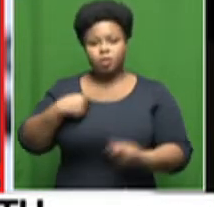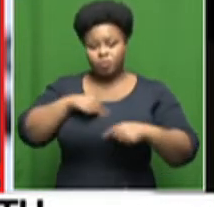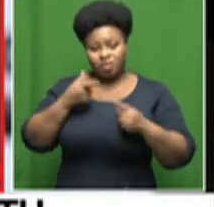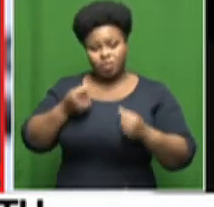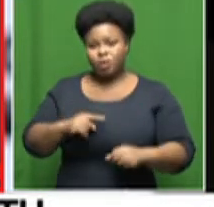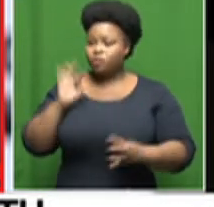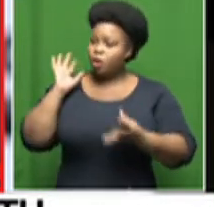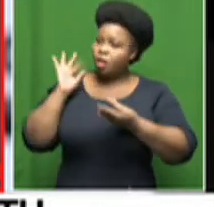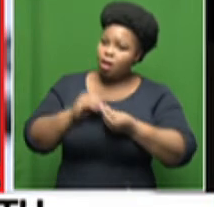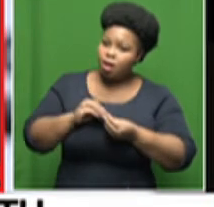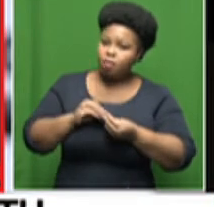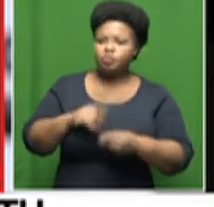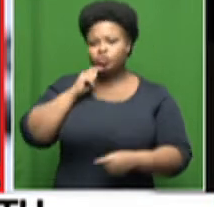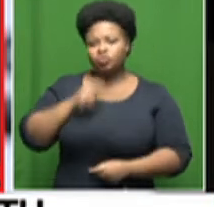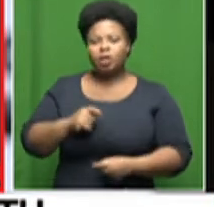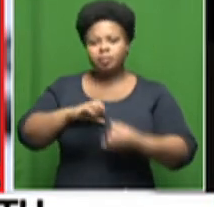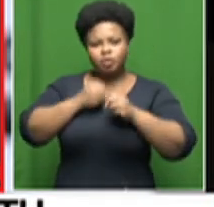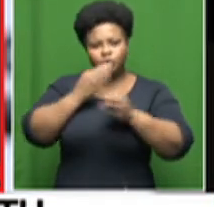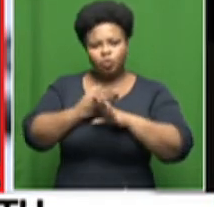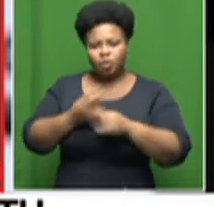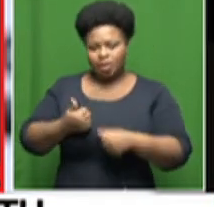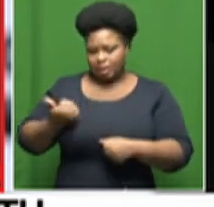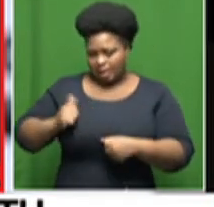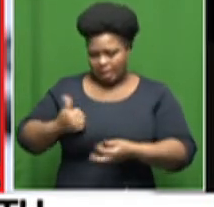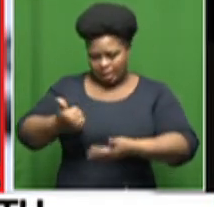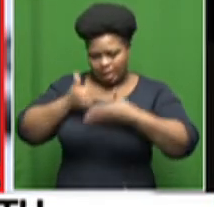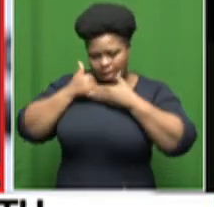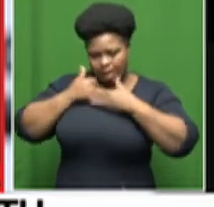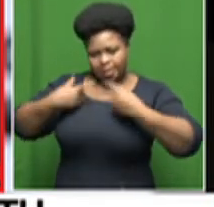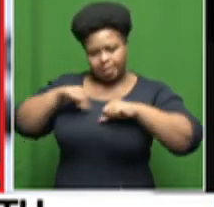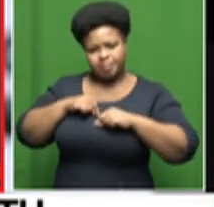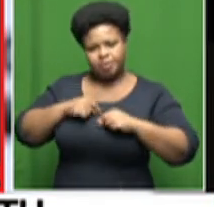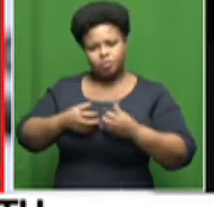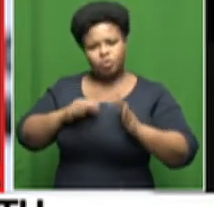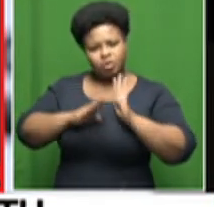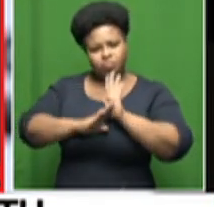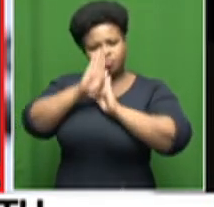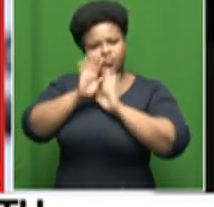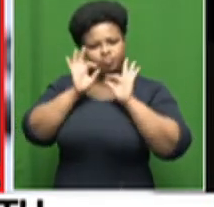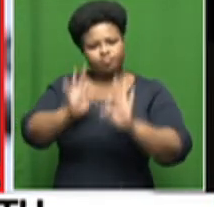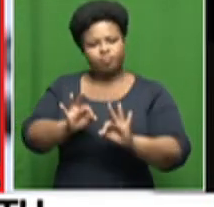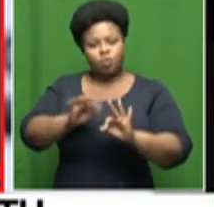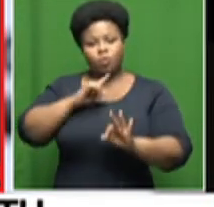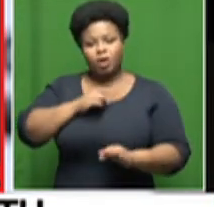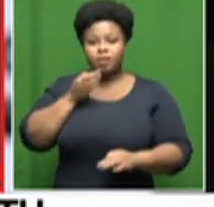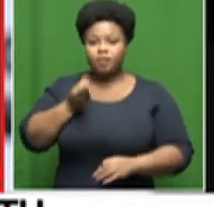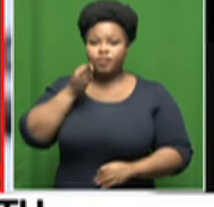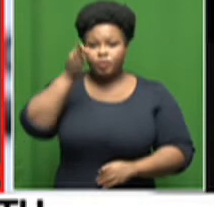got, which is to our advantage, and we're pulling it together so that as we move on, we're able to